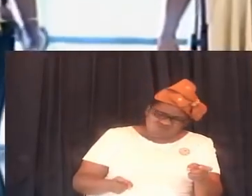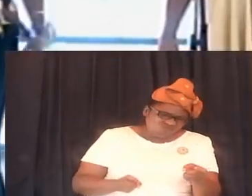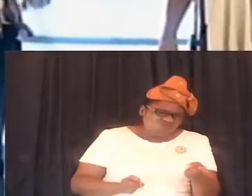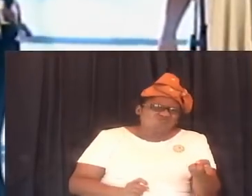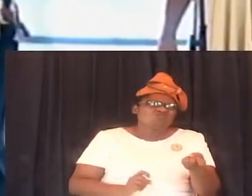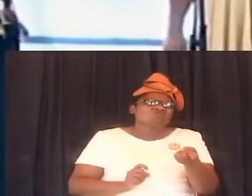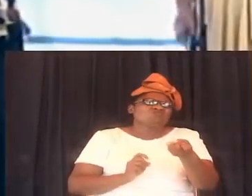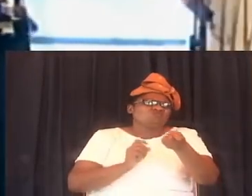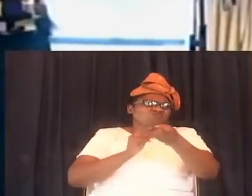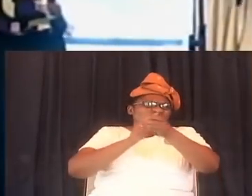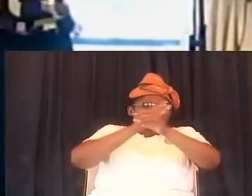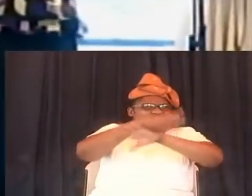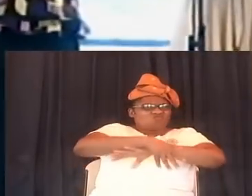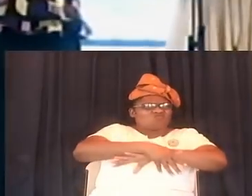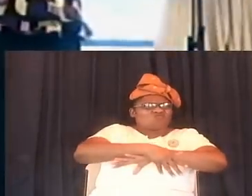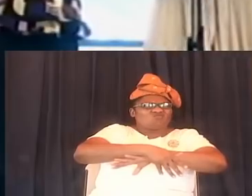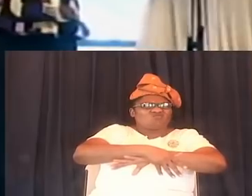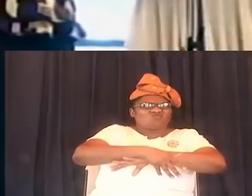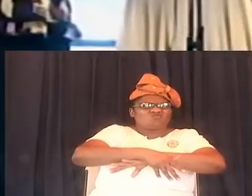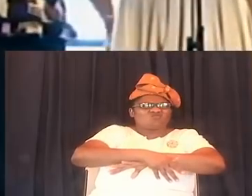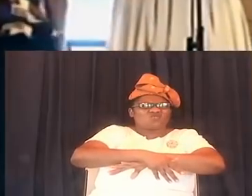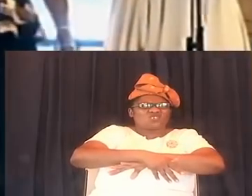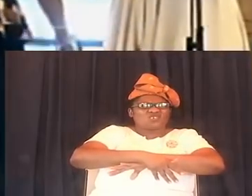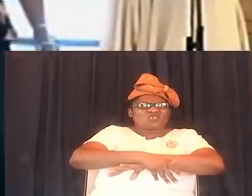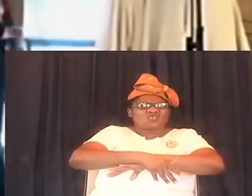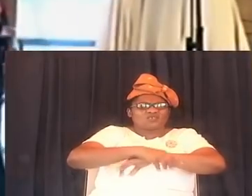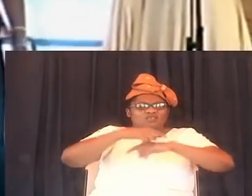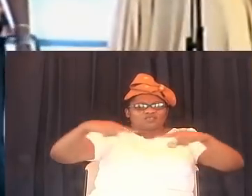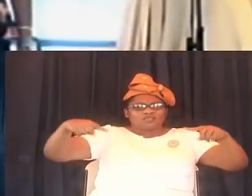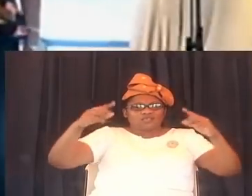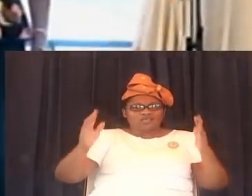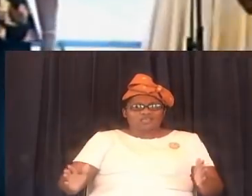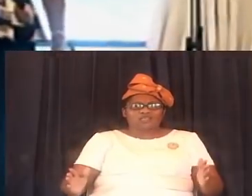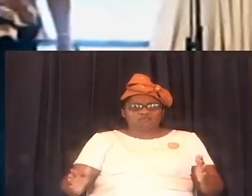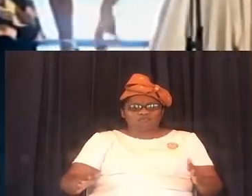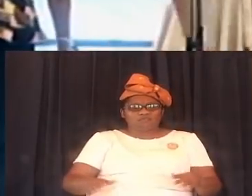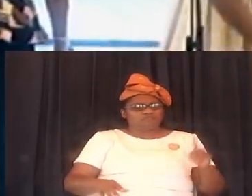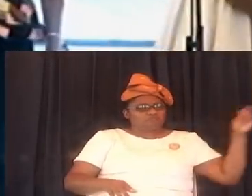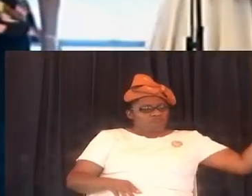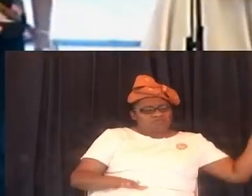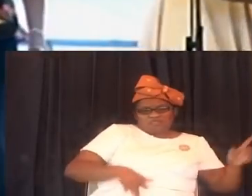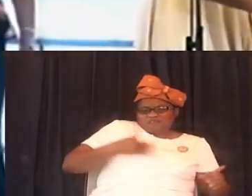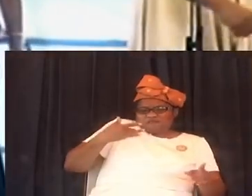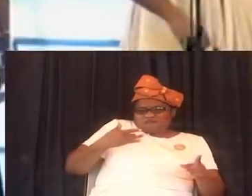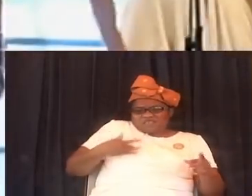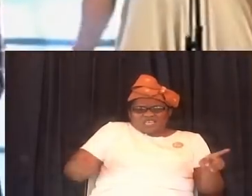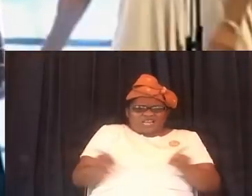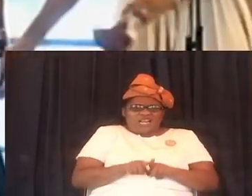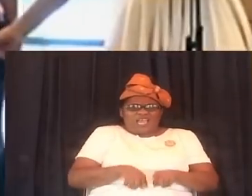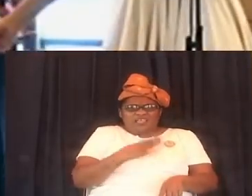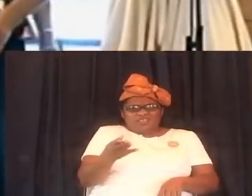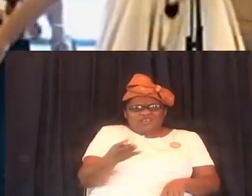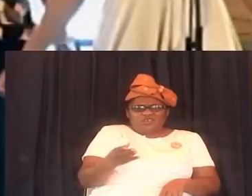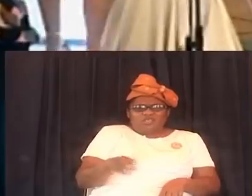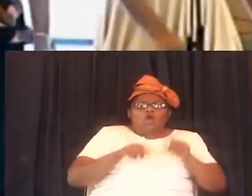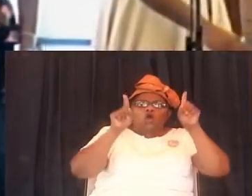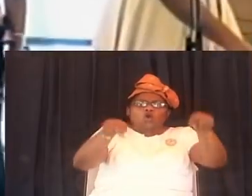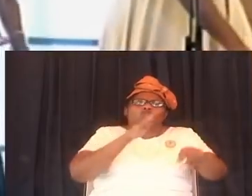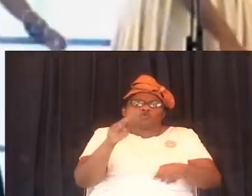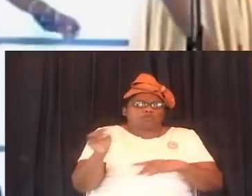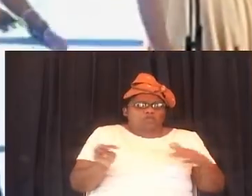Hallelujah. If no man, I feel like somebody's going to just wage war here today. And